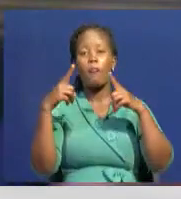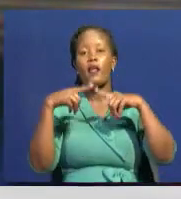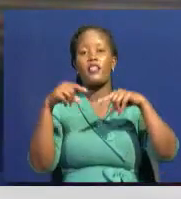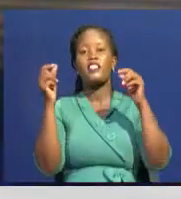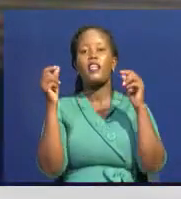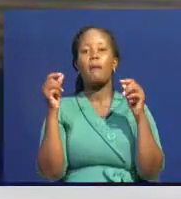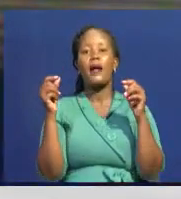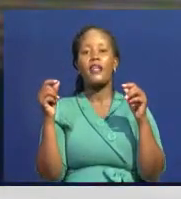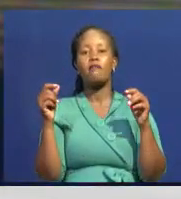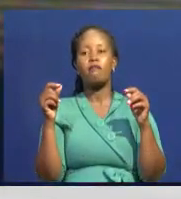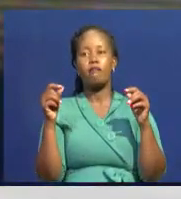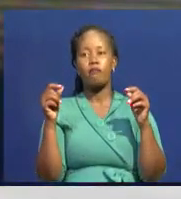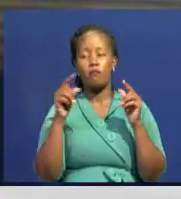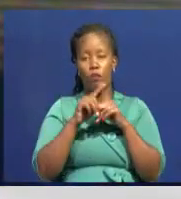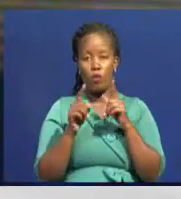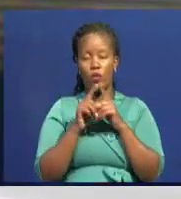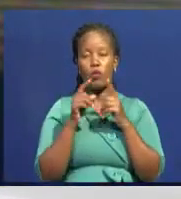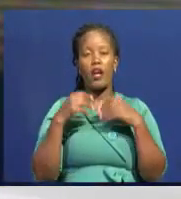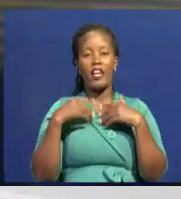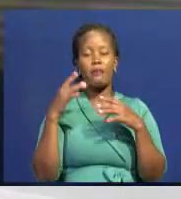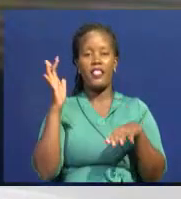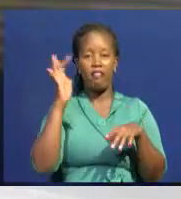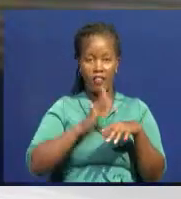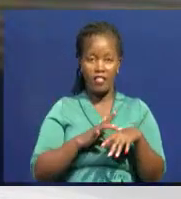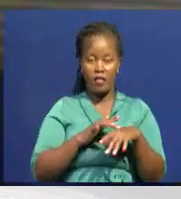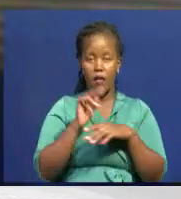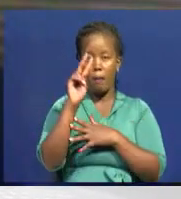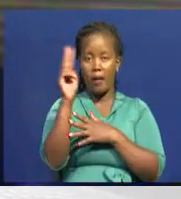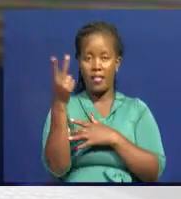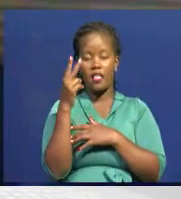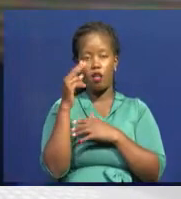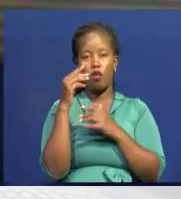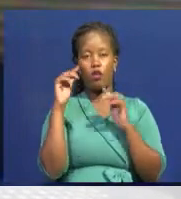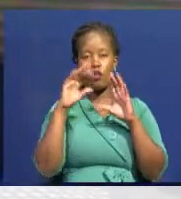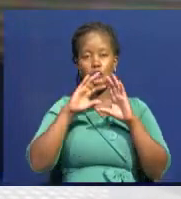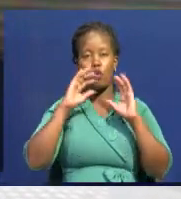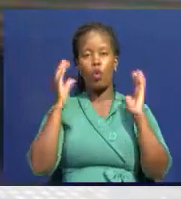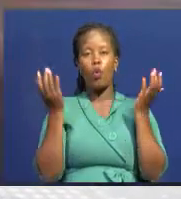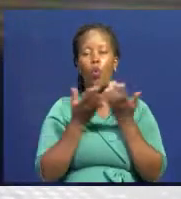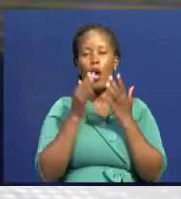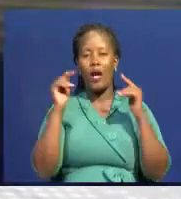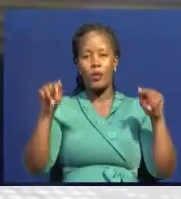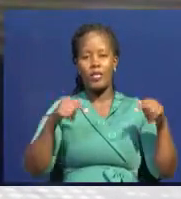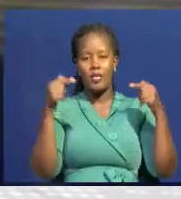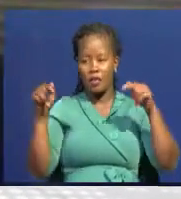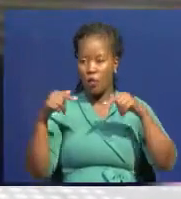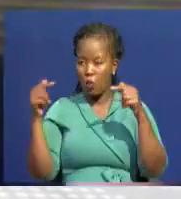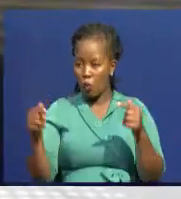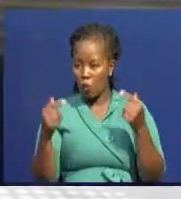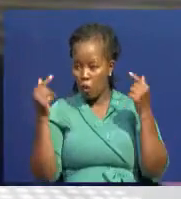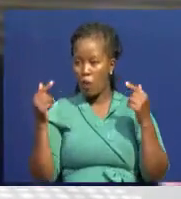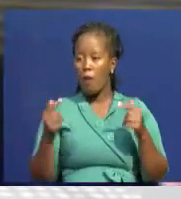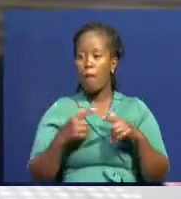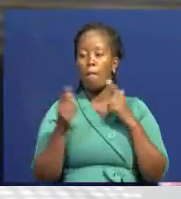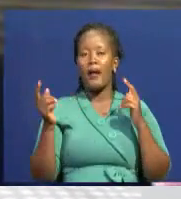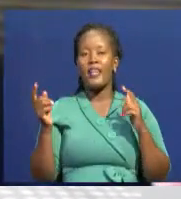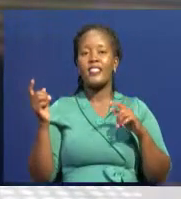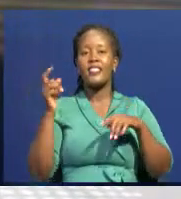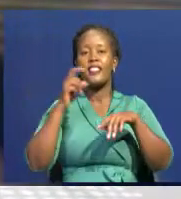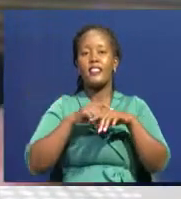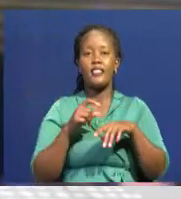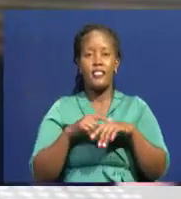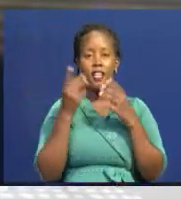was decimated by the Second World War, completely decimated. But when they got into the